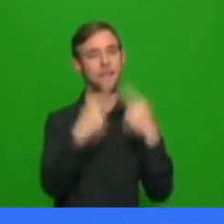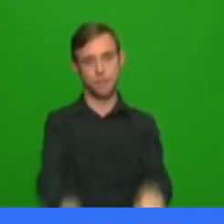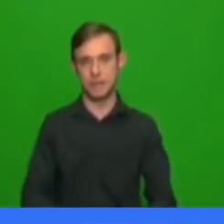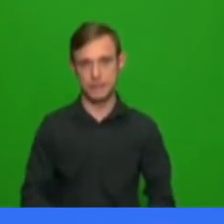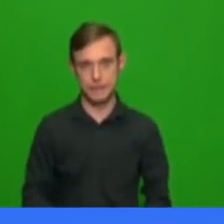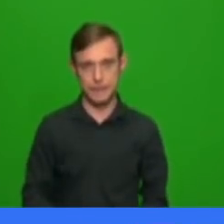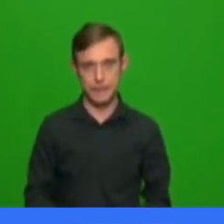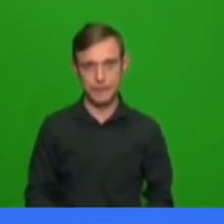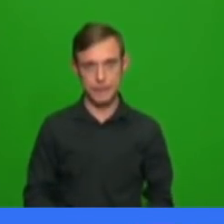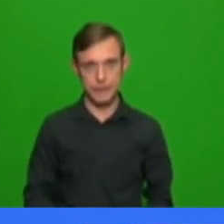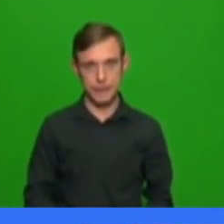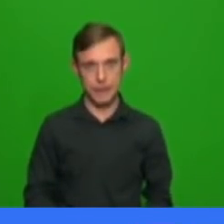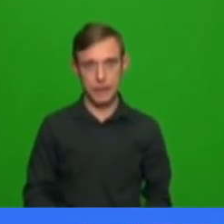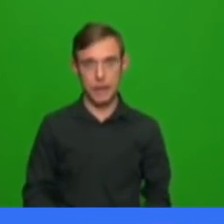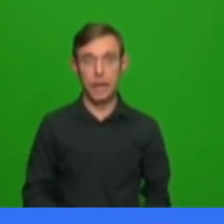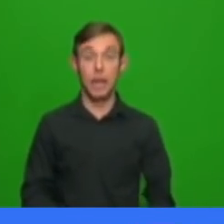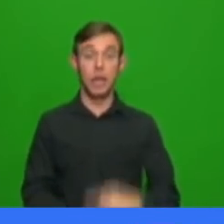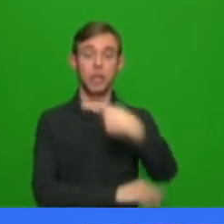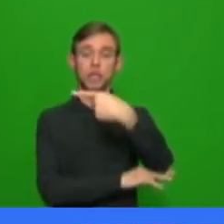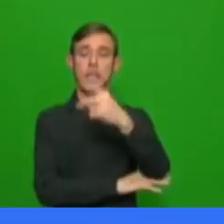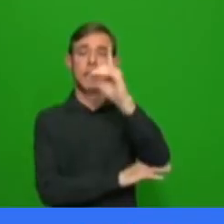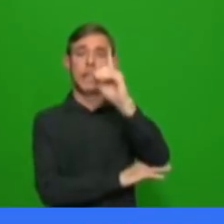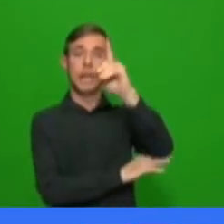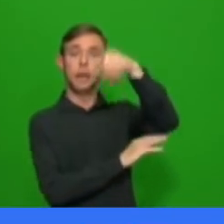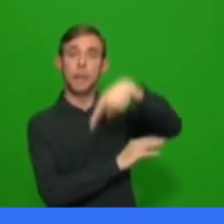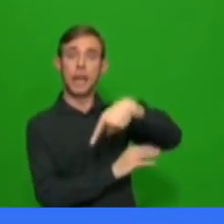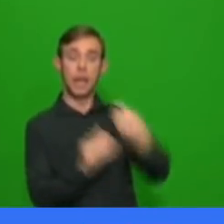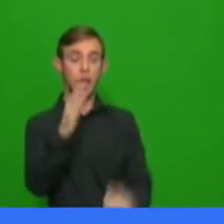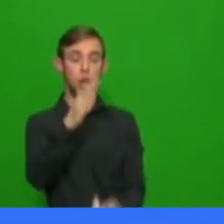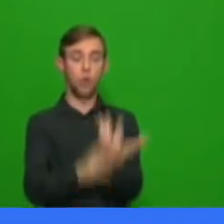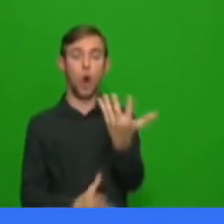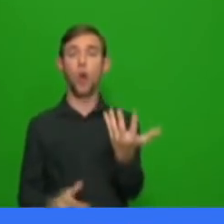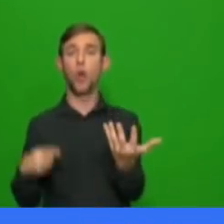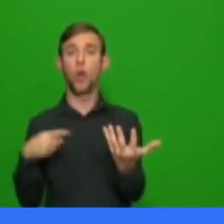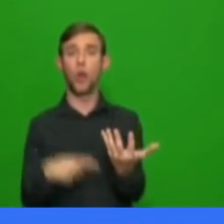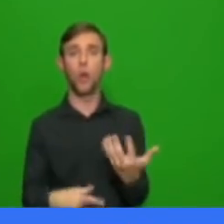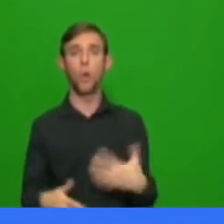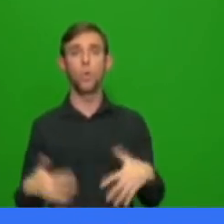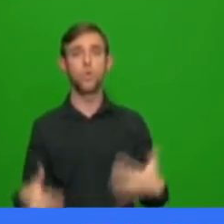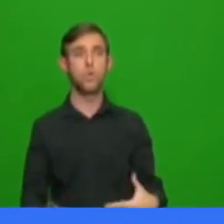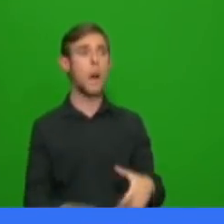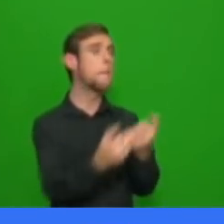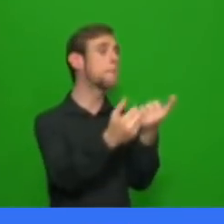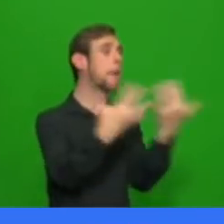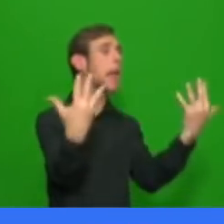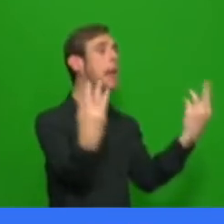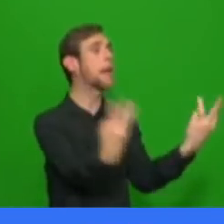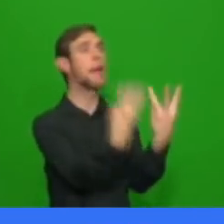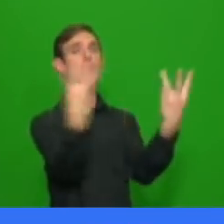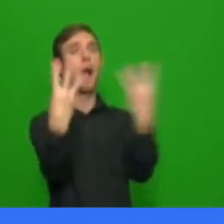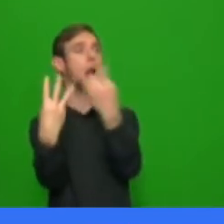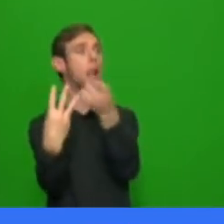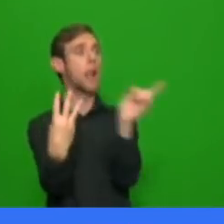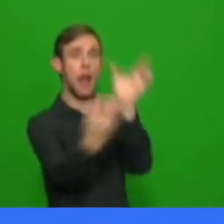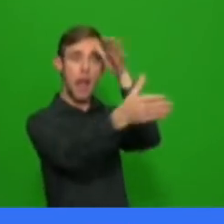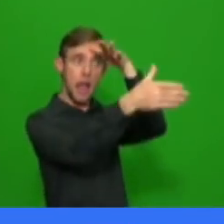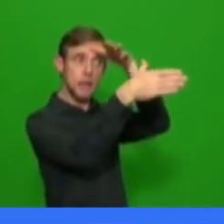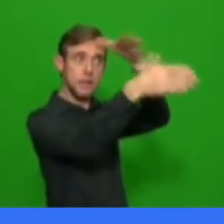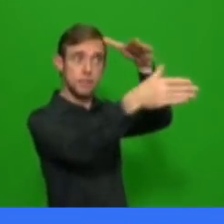symmetric? GDP growth, you say that many experts have got